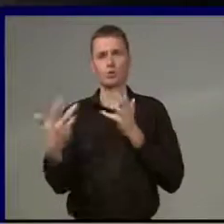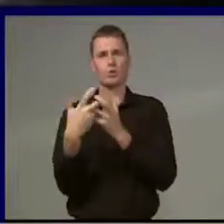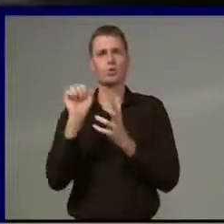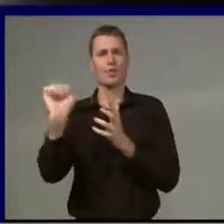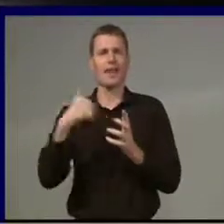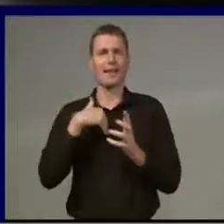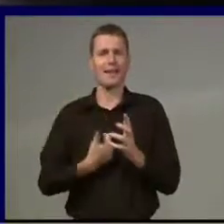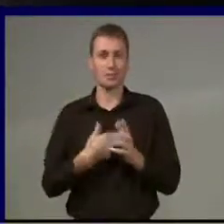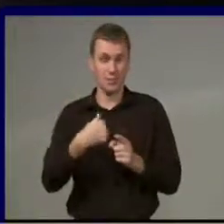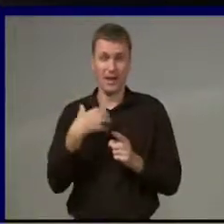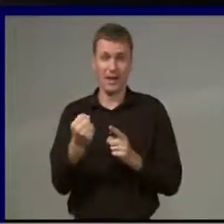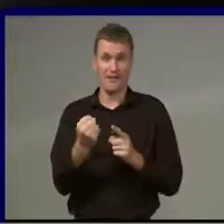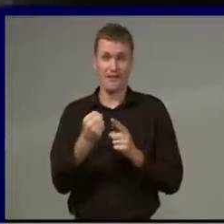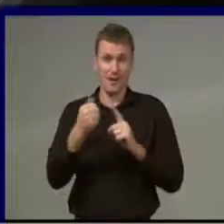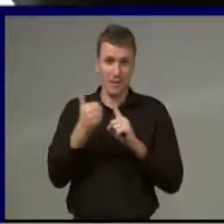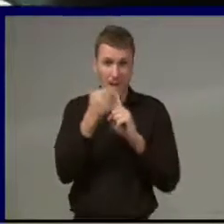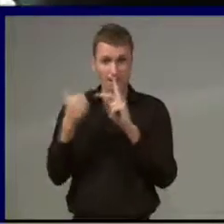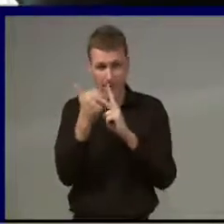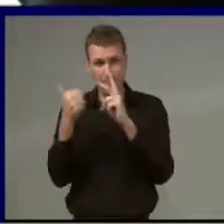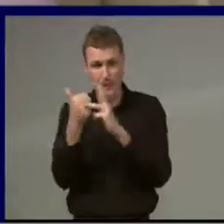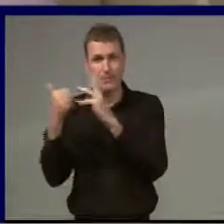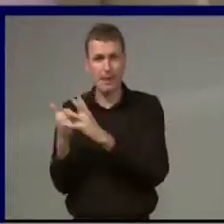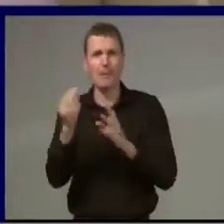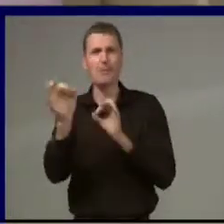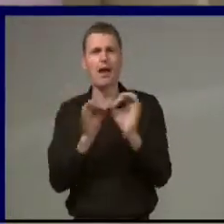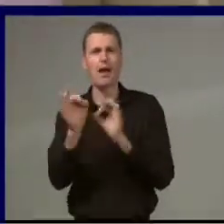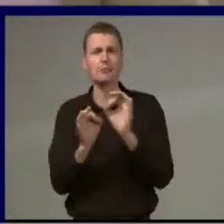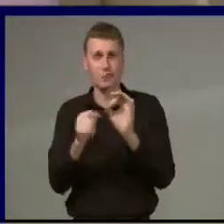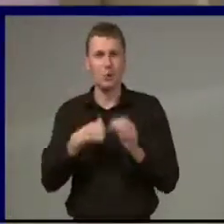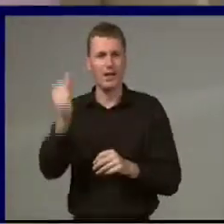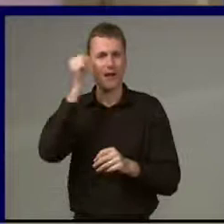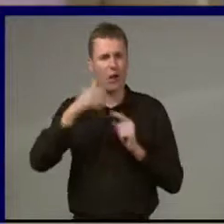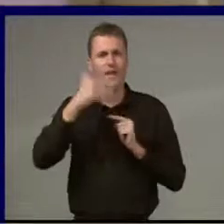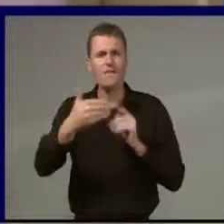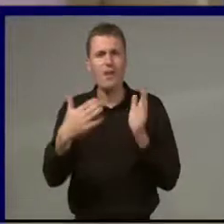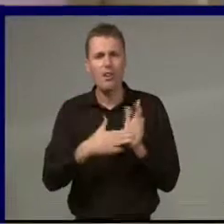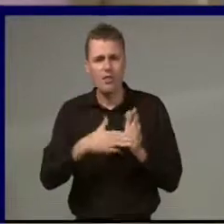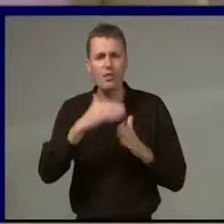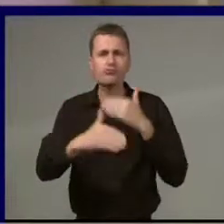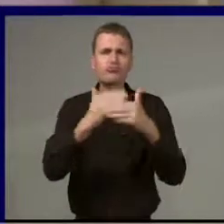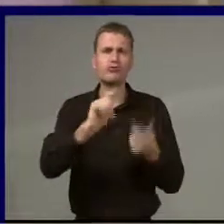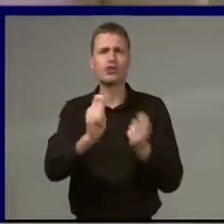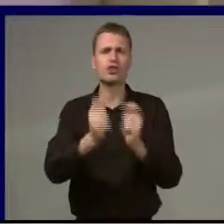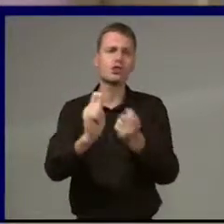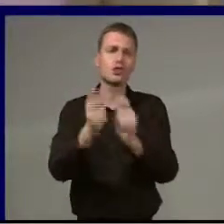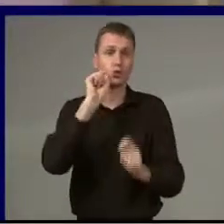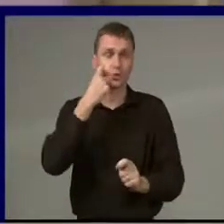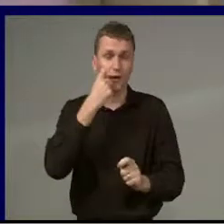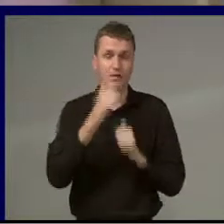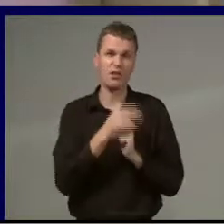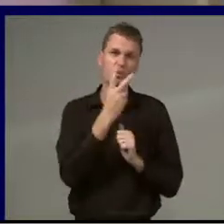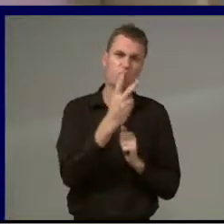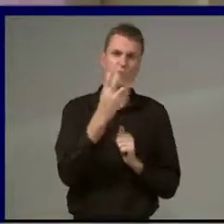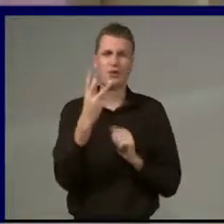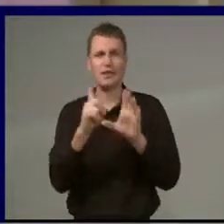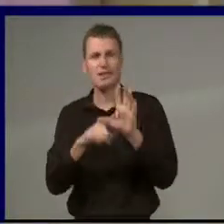B, C and D, recognising that things are going to change on a month-by-month basis, and certainly over the next 2 to 3